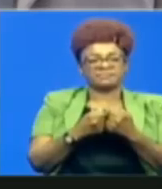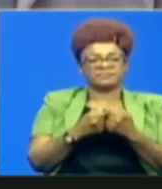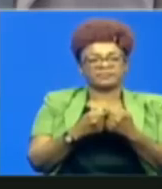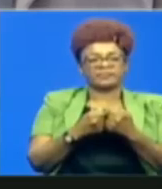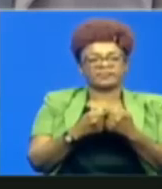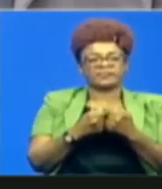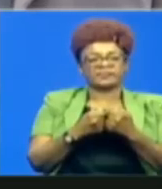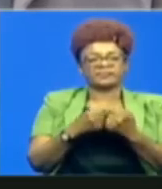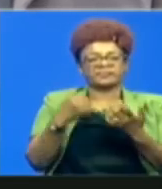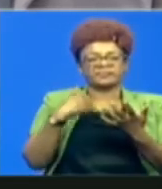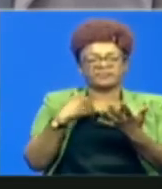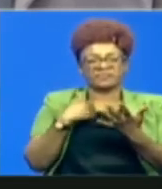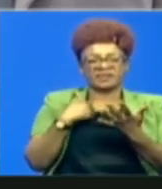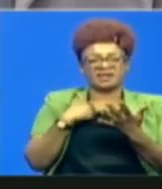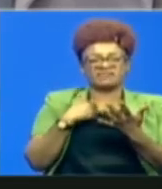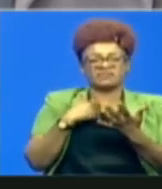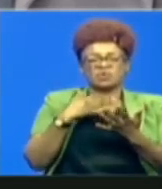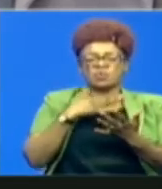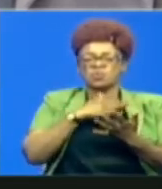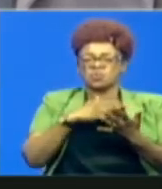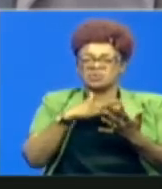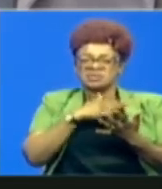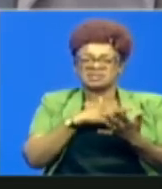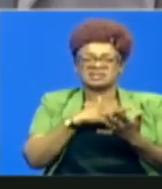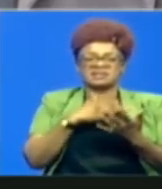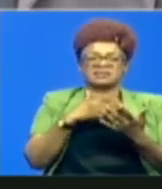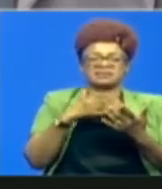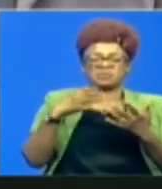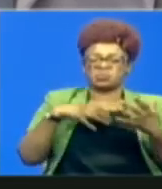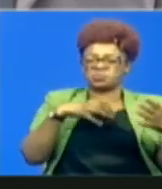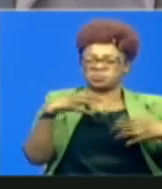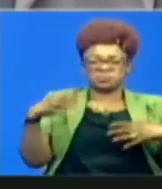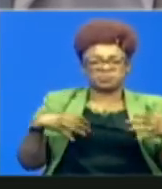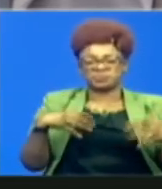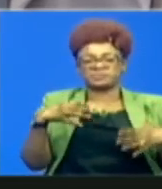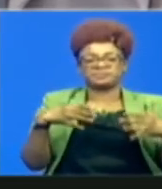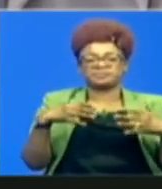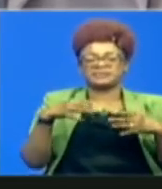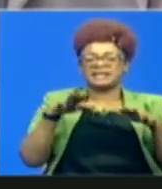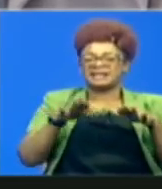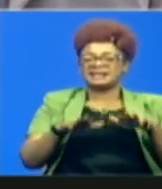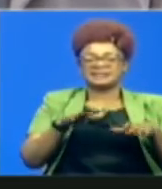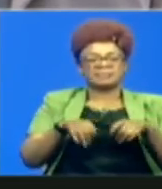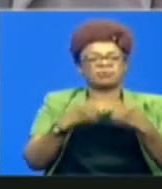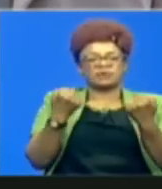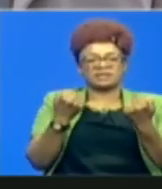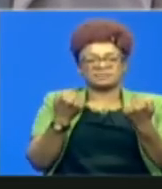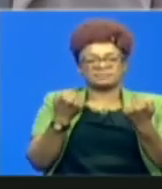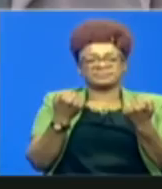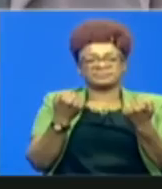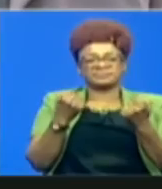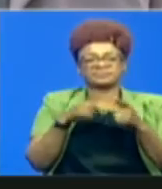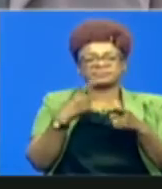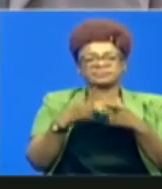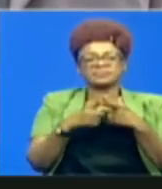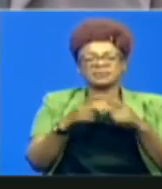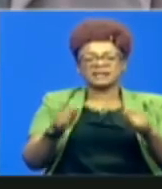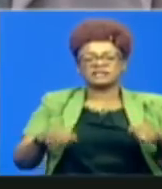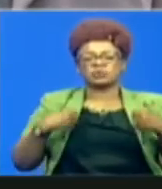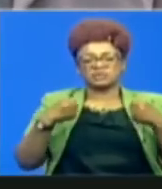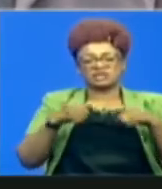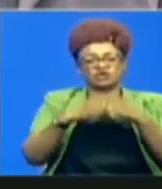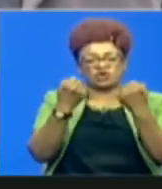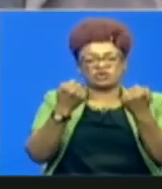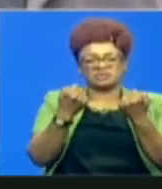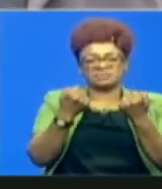There's a very severe wound here. She has wounds. The legs are broken. And then the trouser is torn, and it